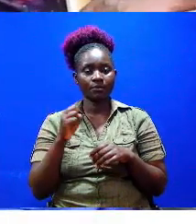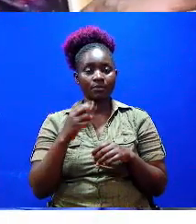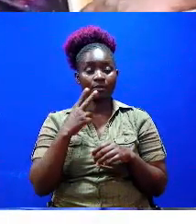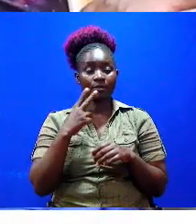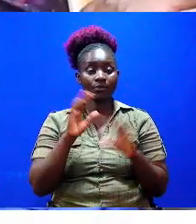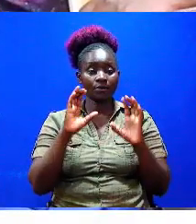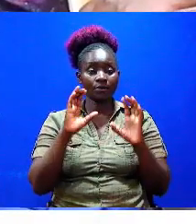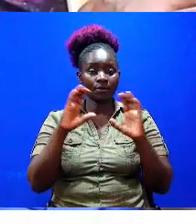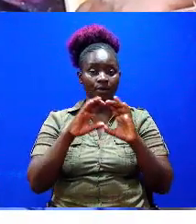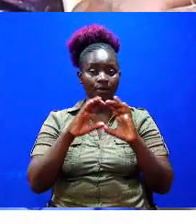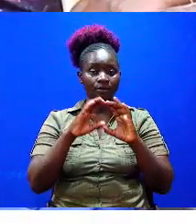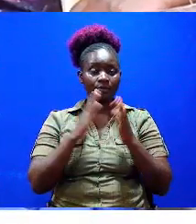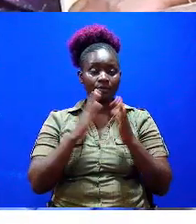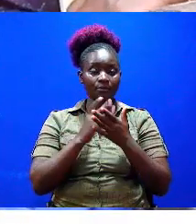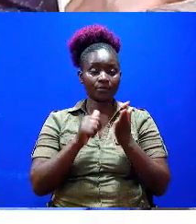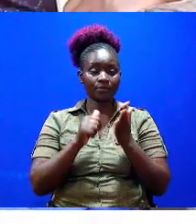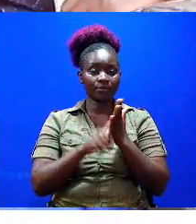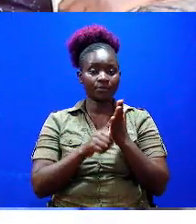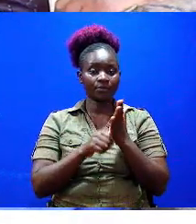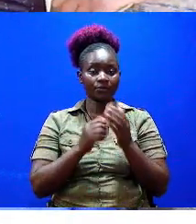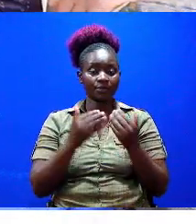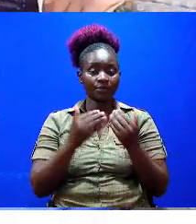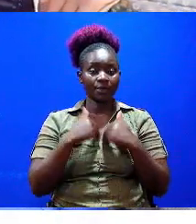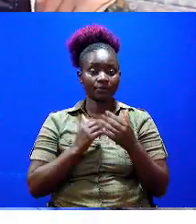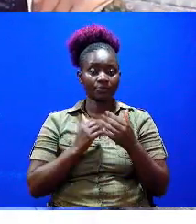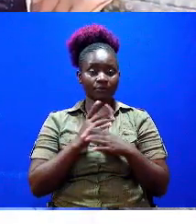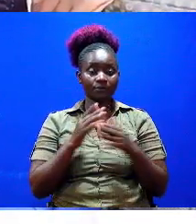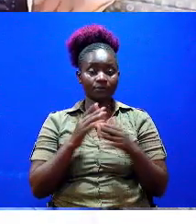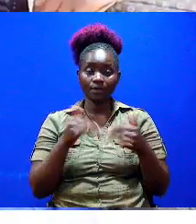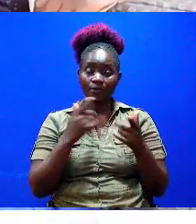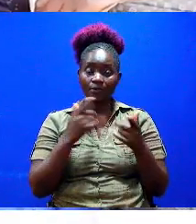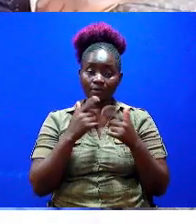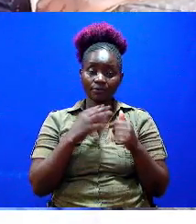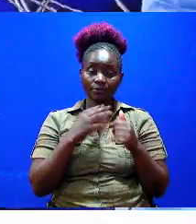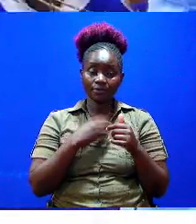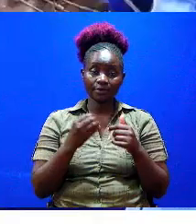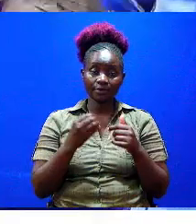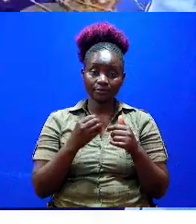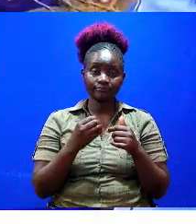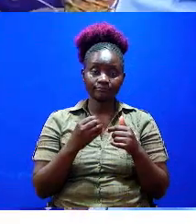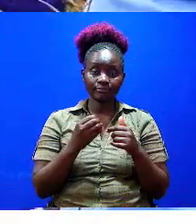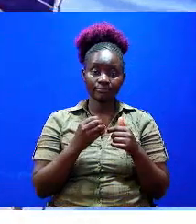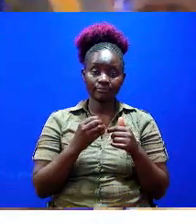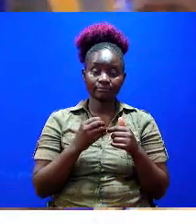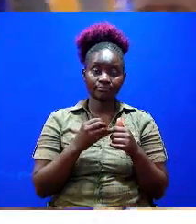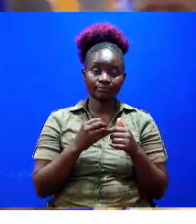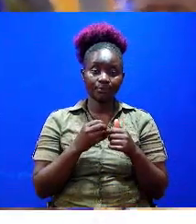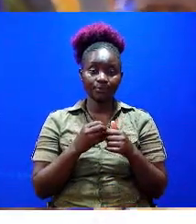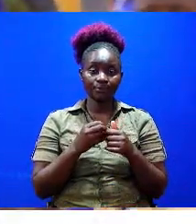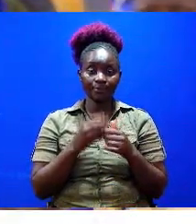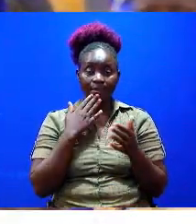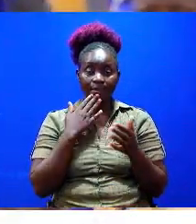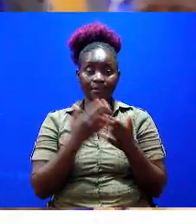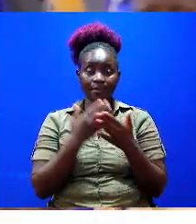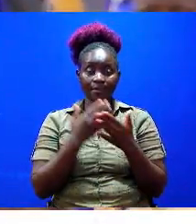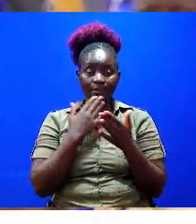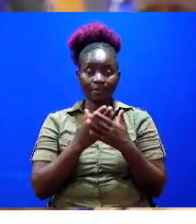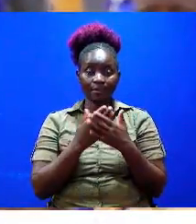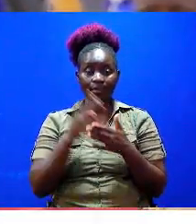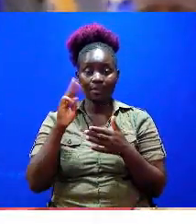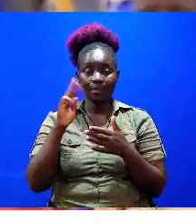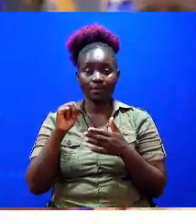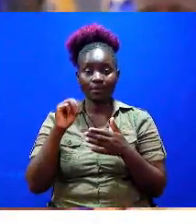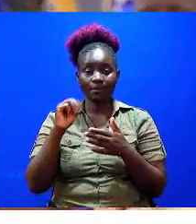batebile egatiye mechando elibabwate, ase batebile okugani kwabo no nyanabo, ni goba mwakira omobunge wenseme yo Zahil